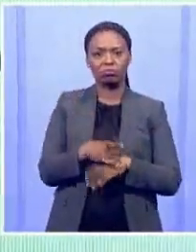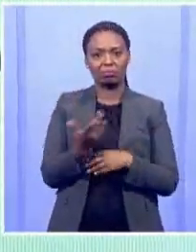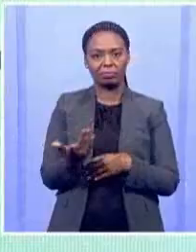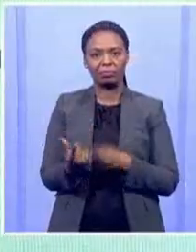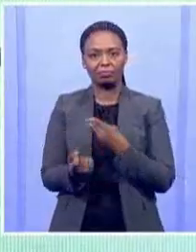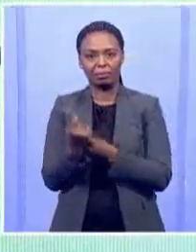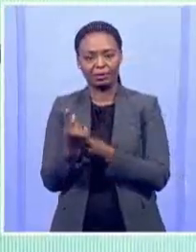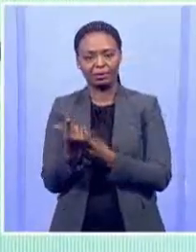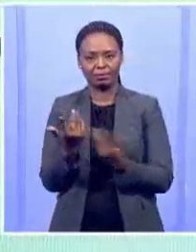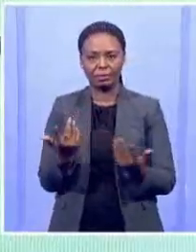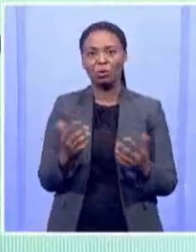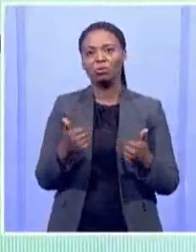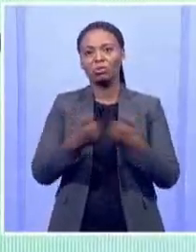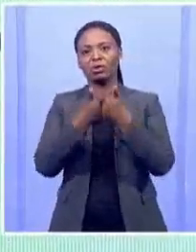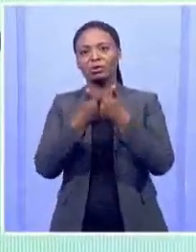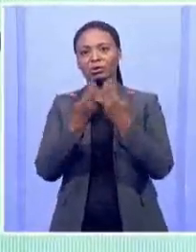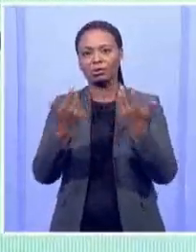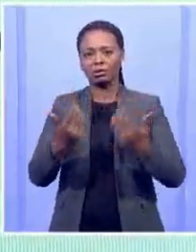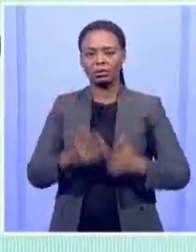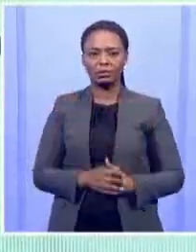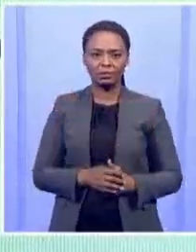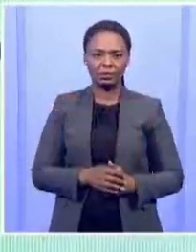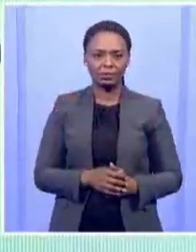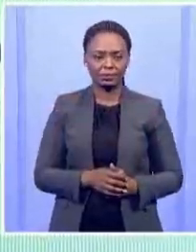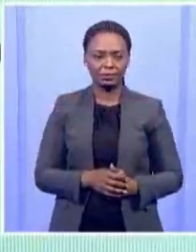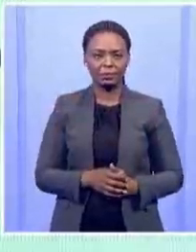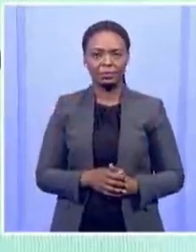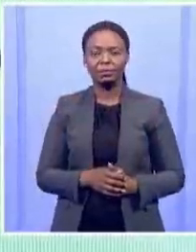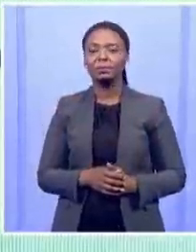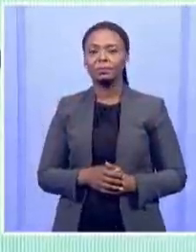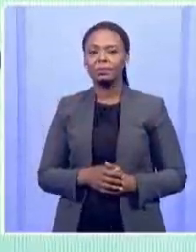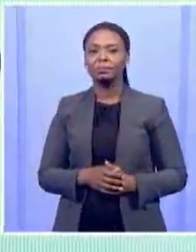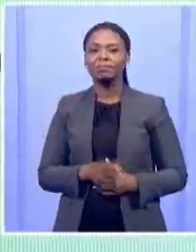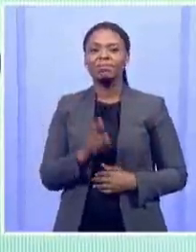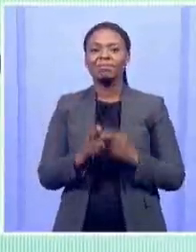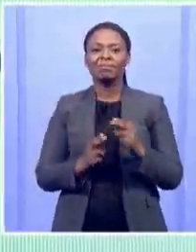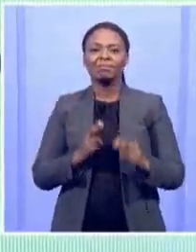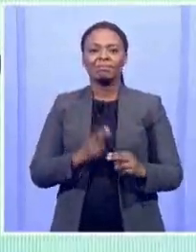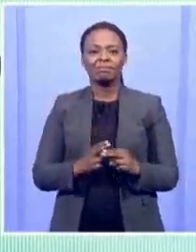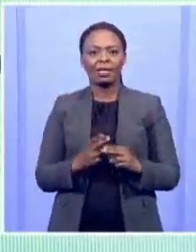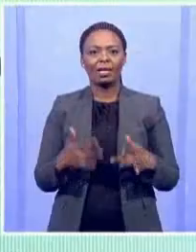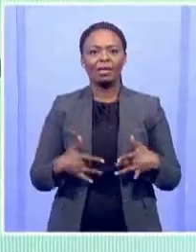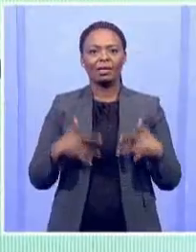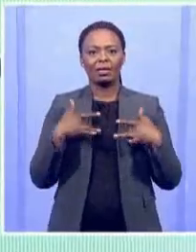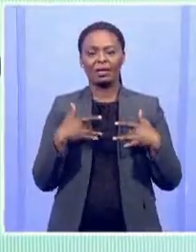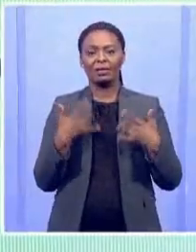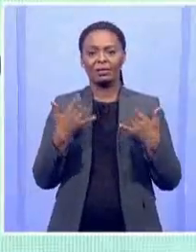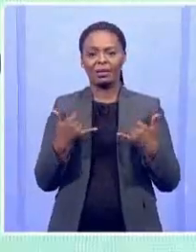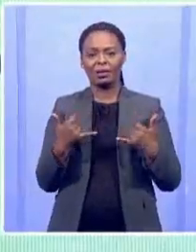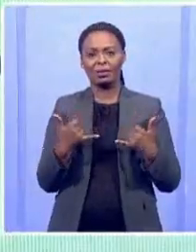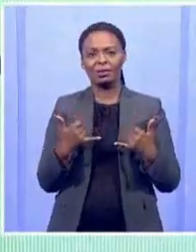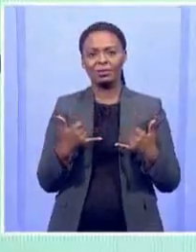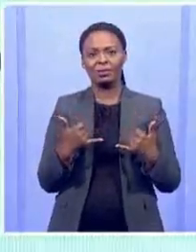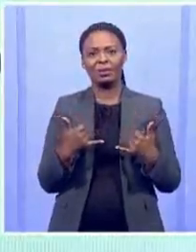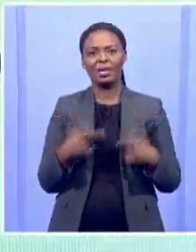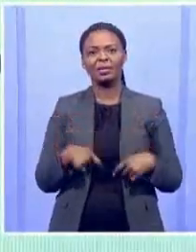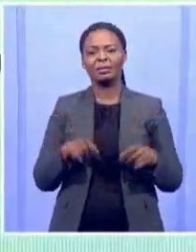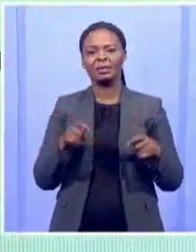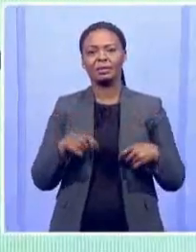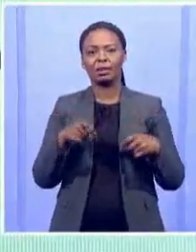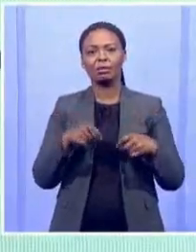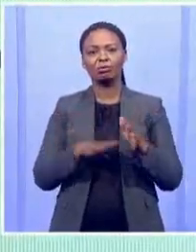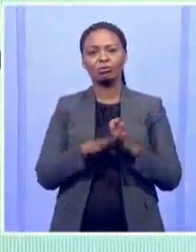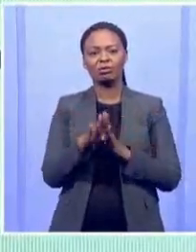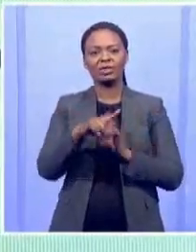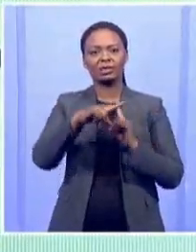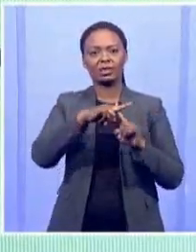challenges. At the same time, we are expecting that our life expectancy will be improving. Our target in terms of